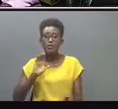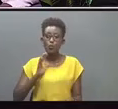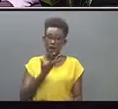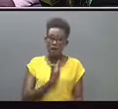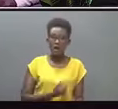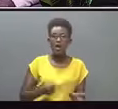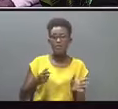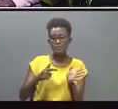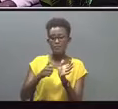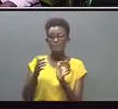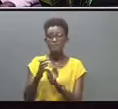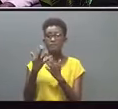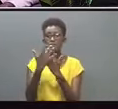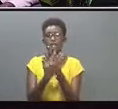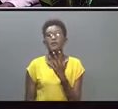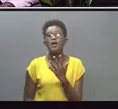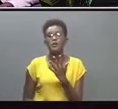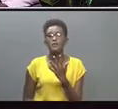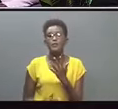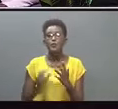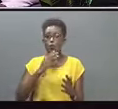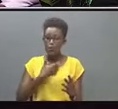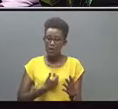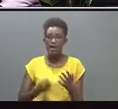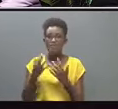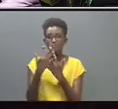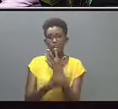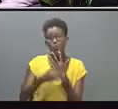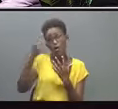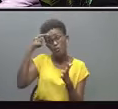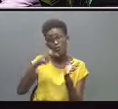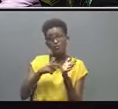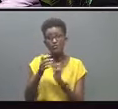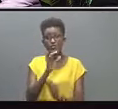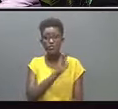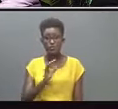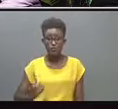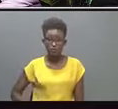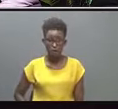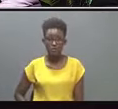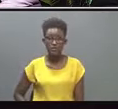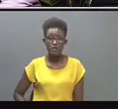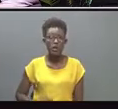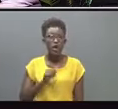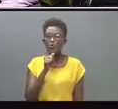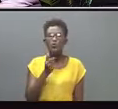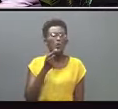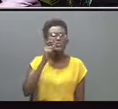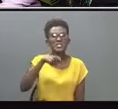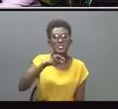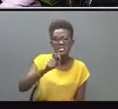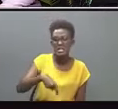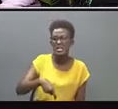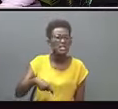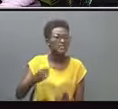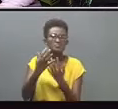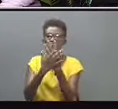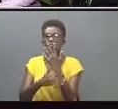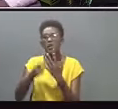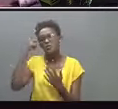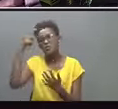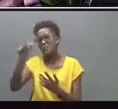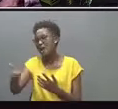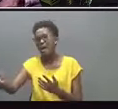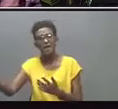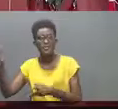Jesus Christ. We have the blood of Jesus Christ. We don't need the blood of our brothers.